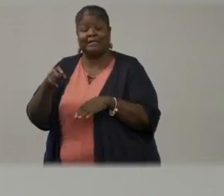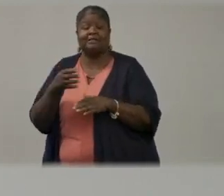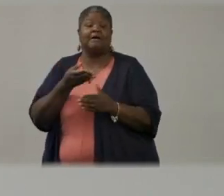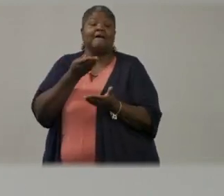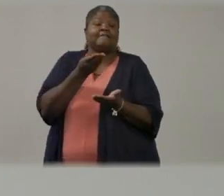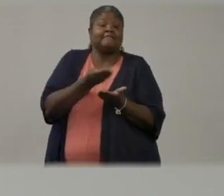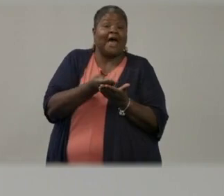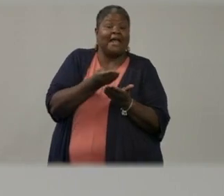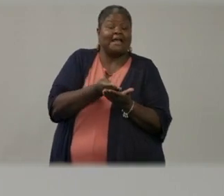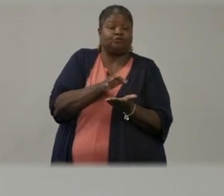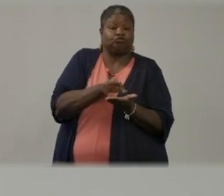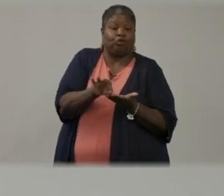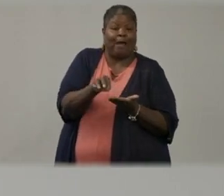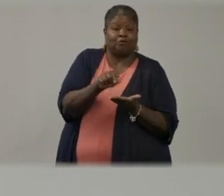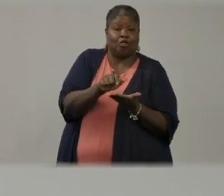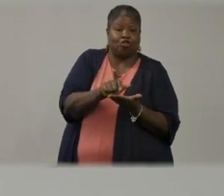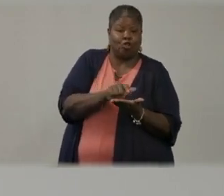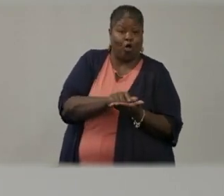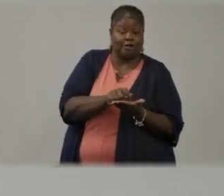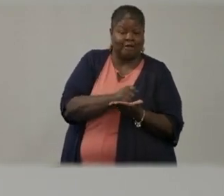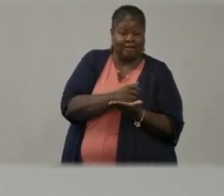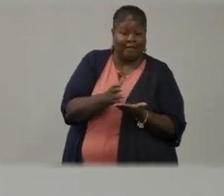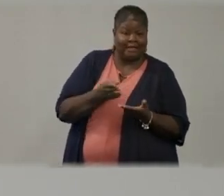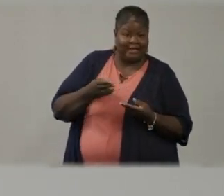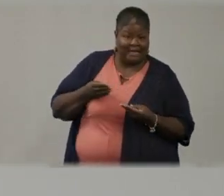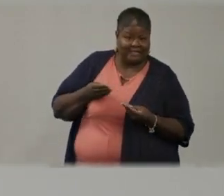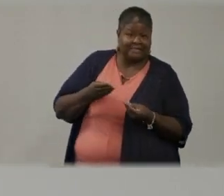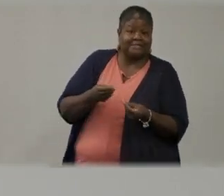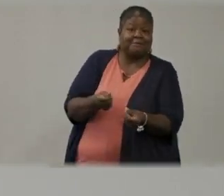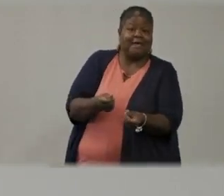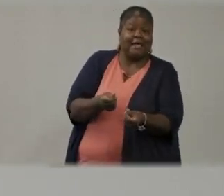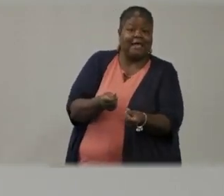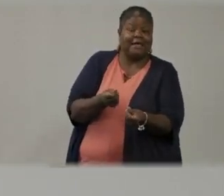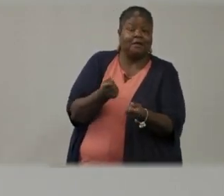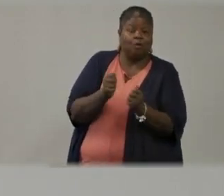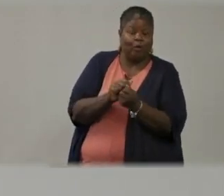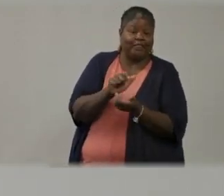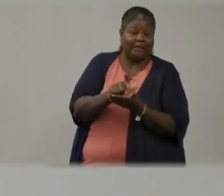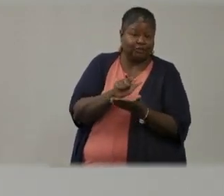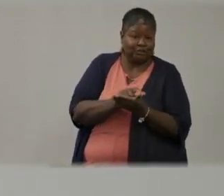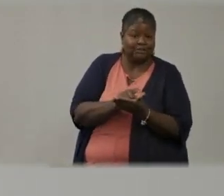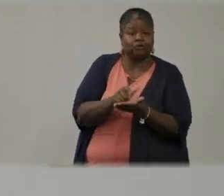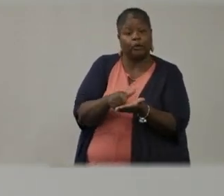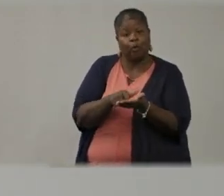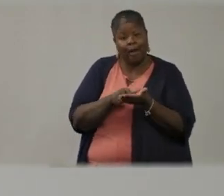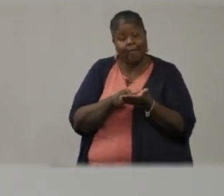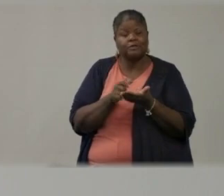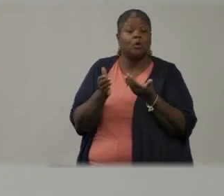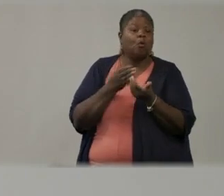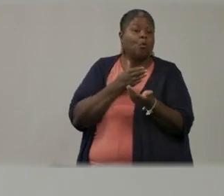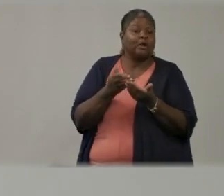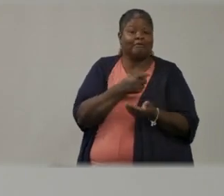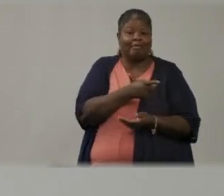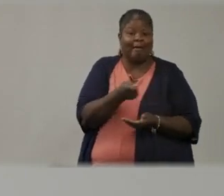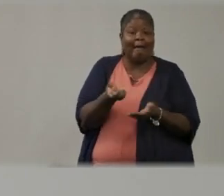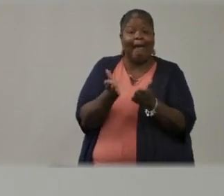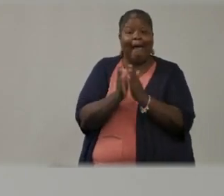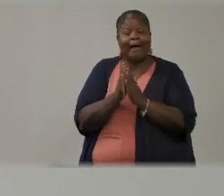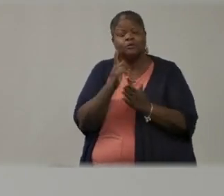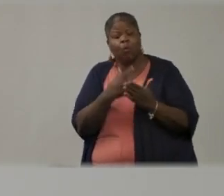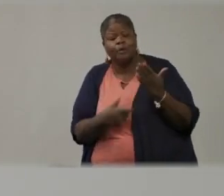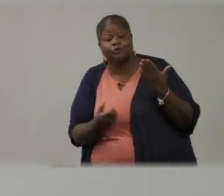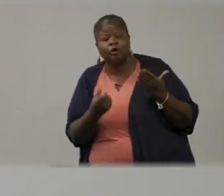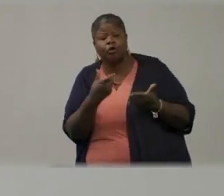tracks and logs everything that they expend through the logistics, requirements, whatever they're asking for. Well, what does that